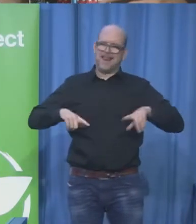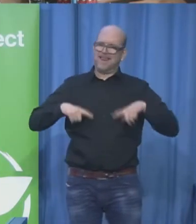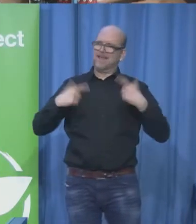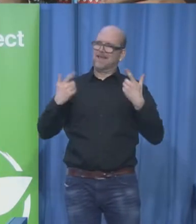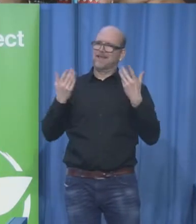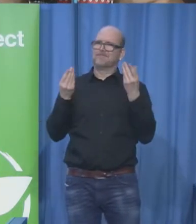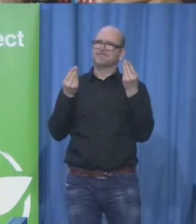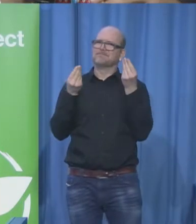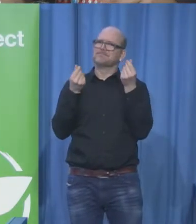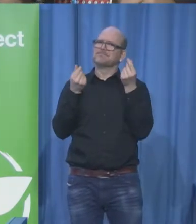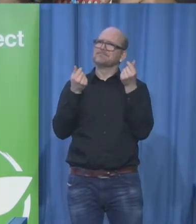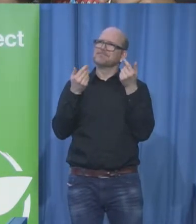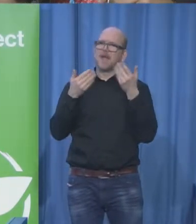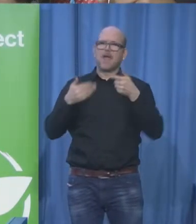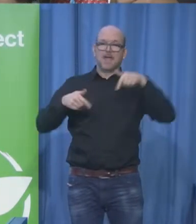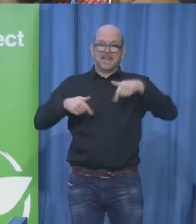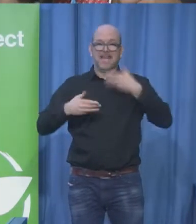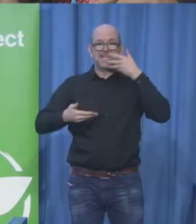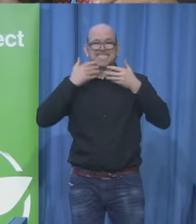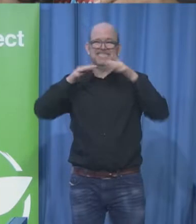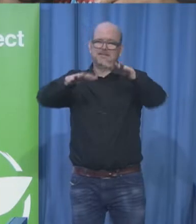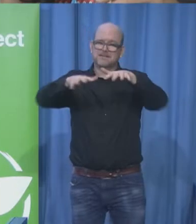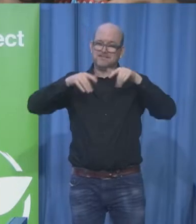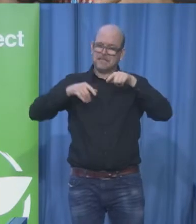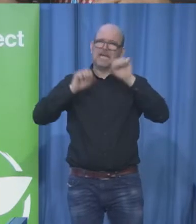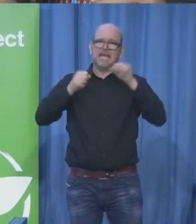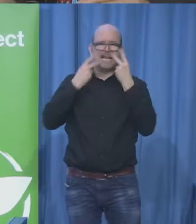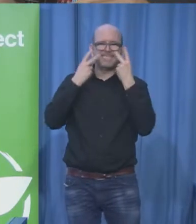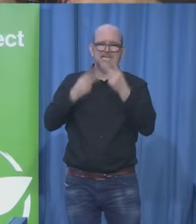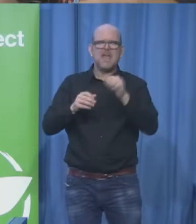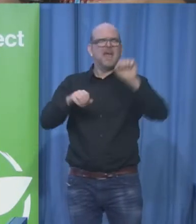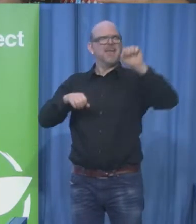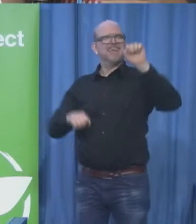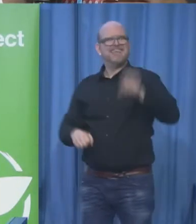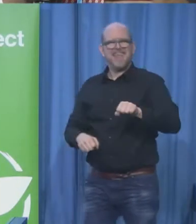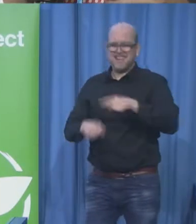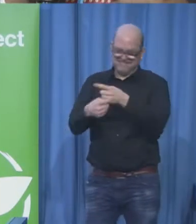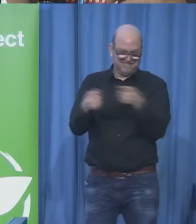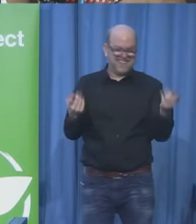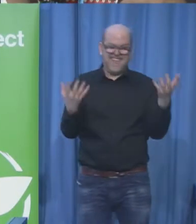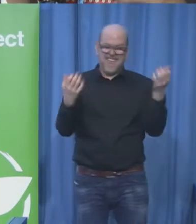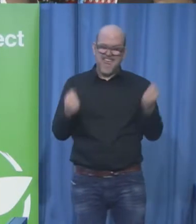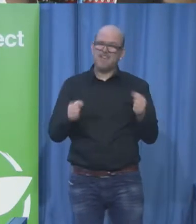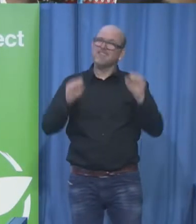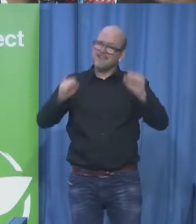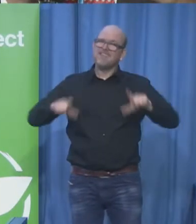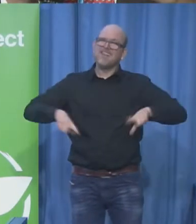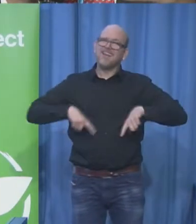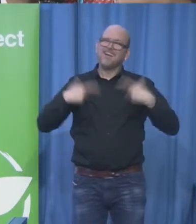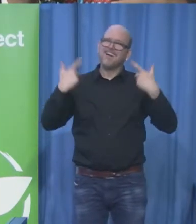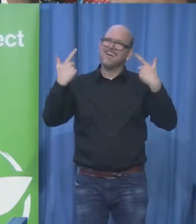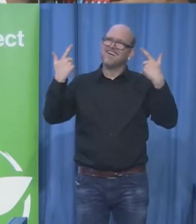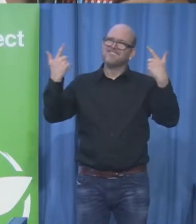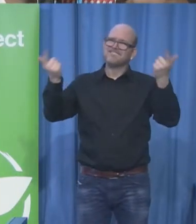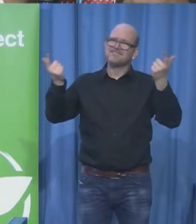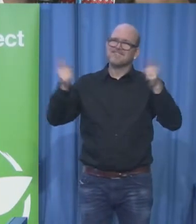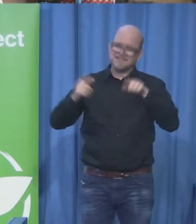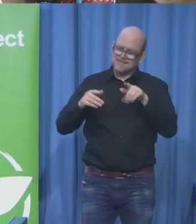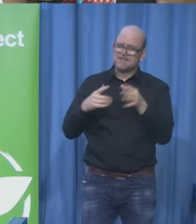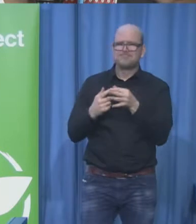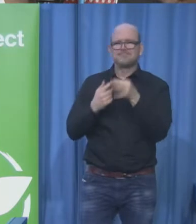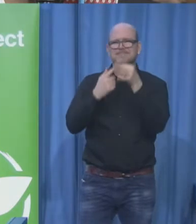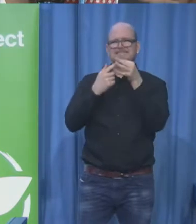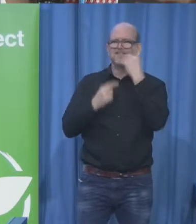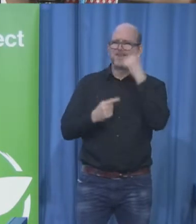good, and that people are doing incredible things. And I think if you ask the question, what is the one takeaway that one